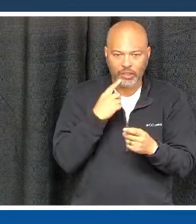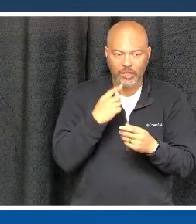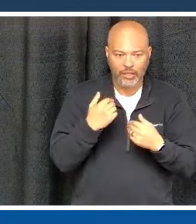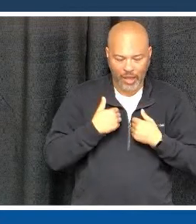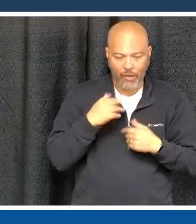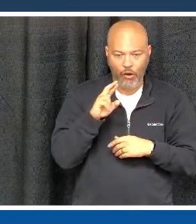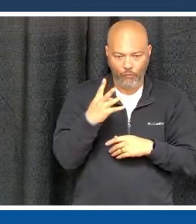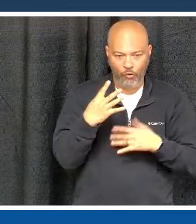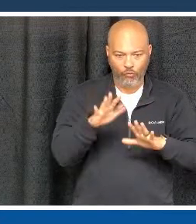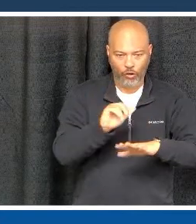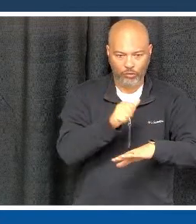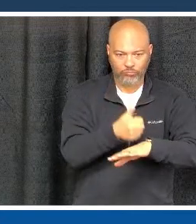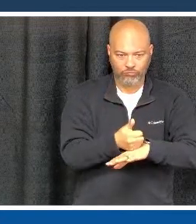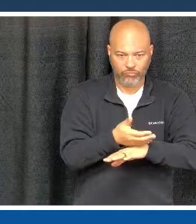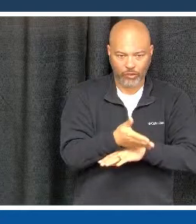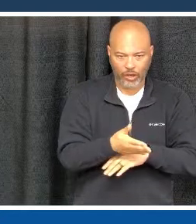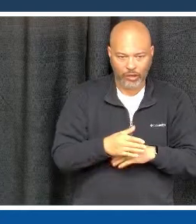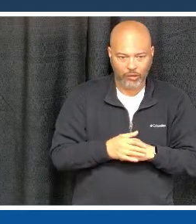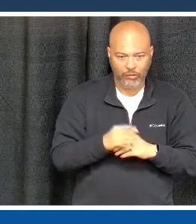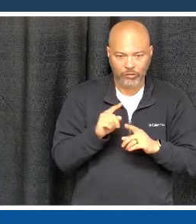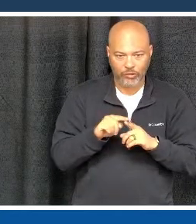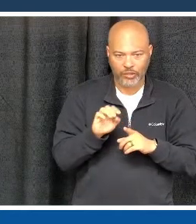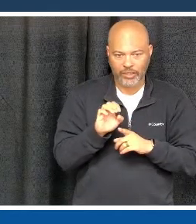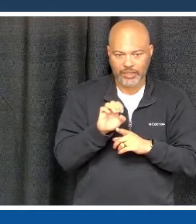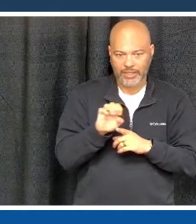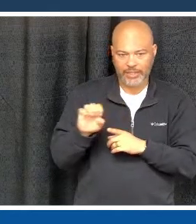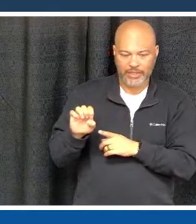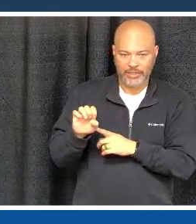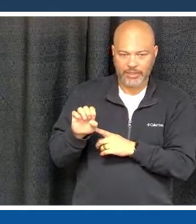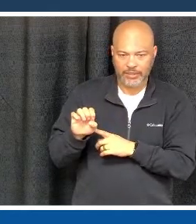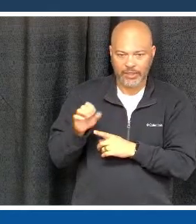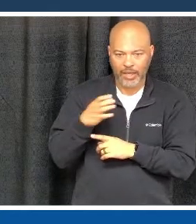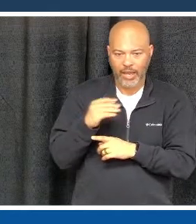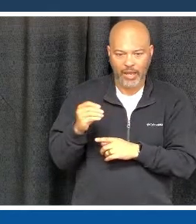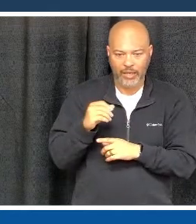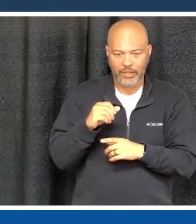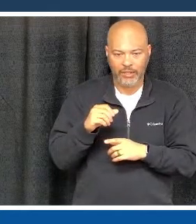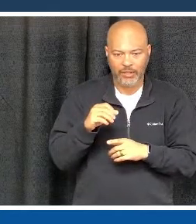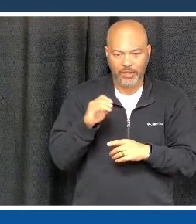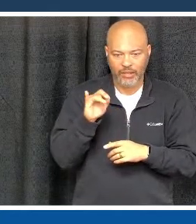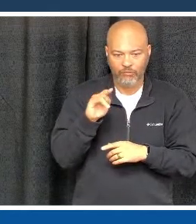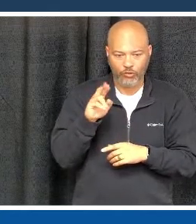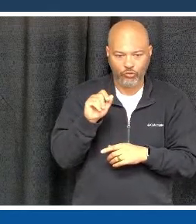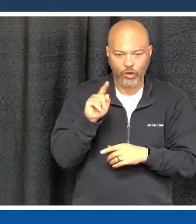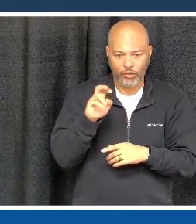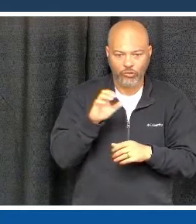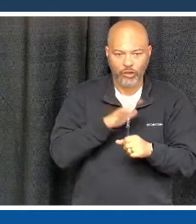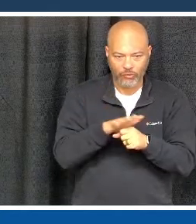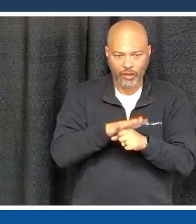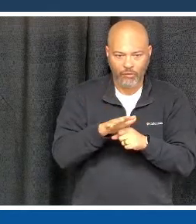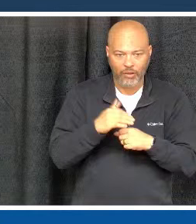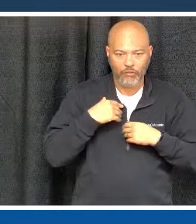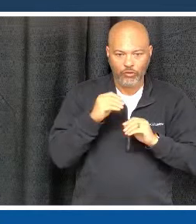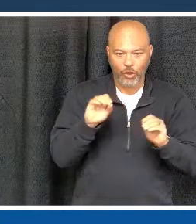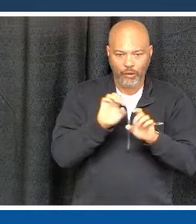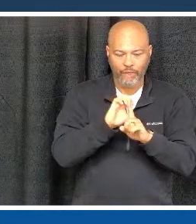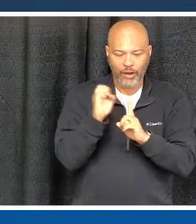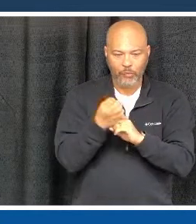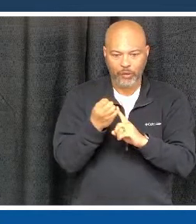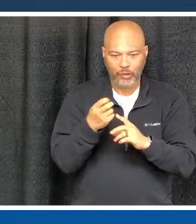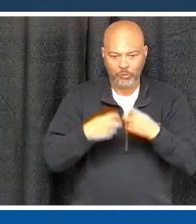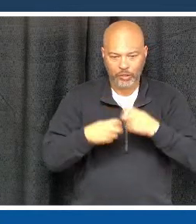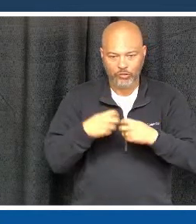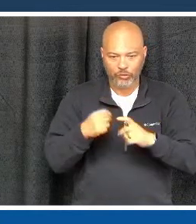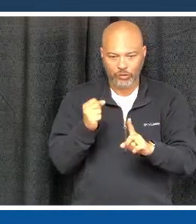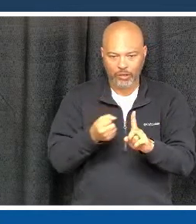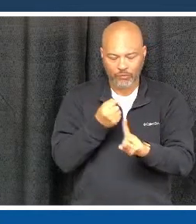established R4 district to the east, and adequate infrastructure serves the site, and no environmental issues were